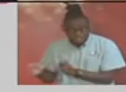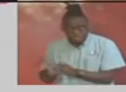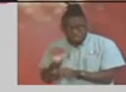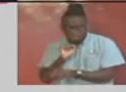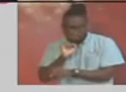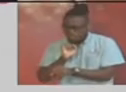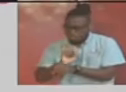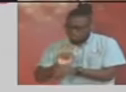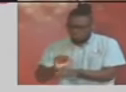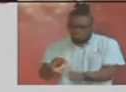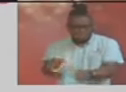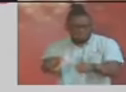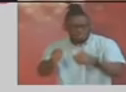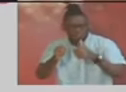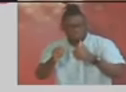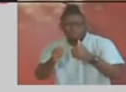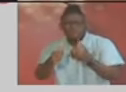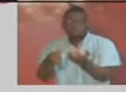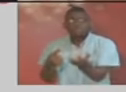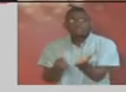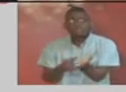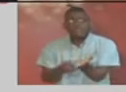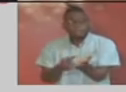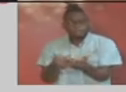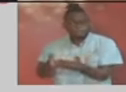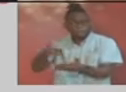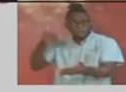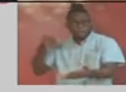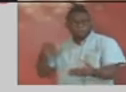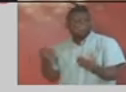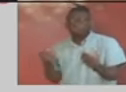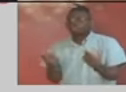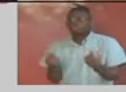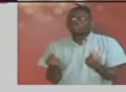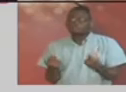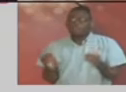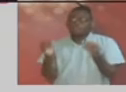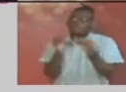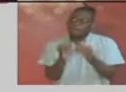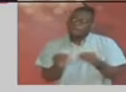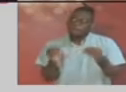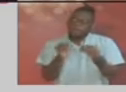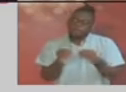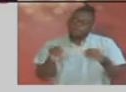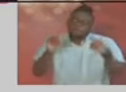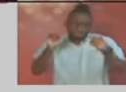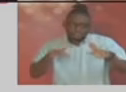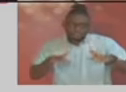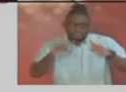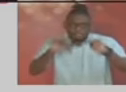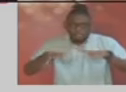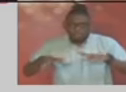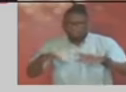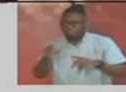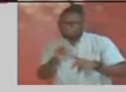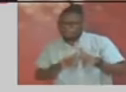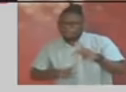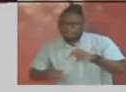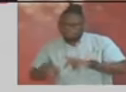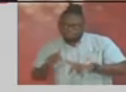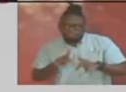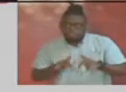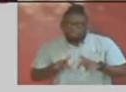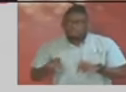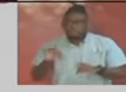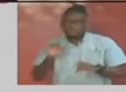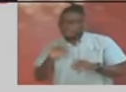widen the actual testing of persons who are primary, secondary, tertiary contacts, and maybe again